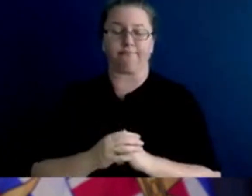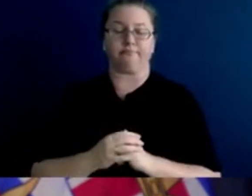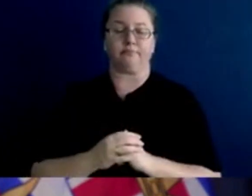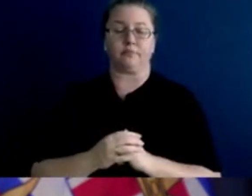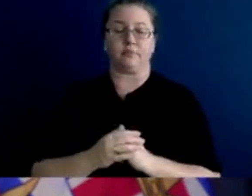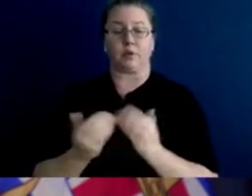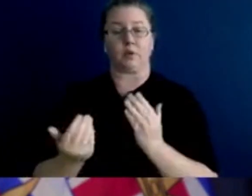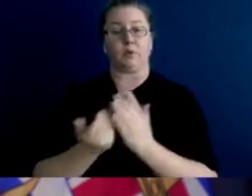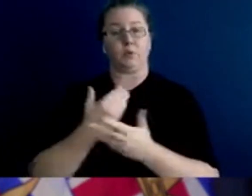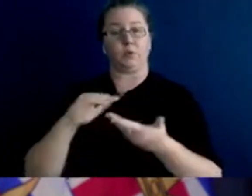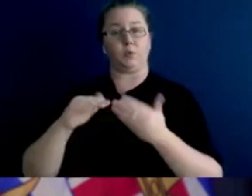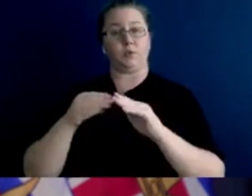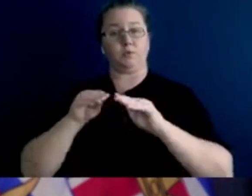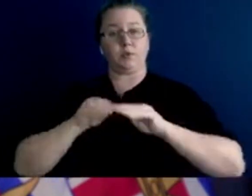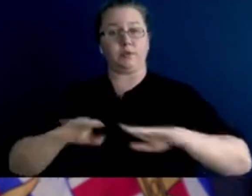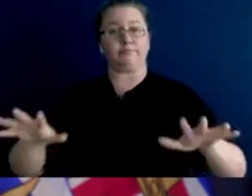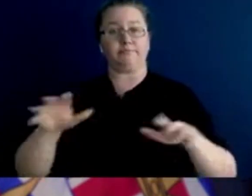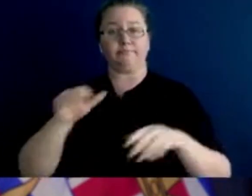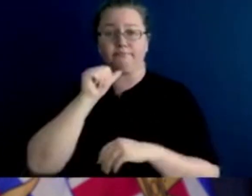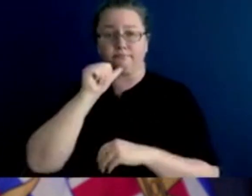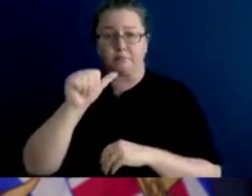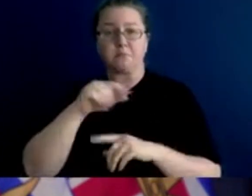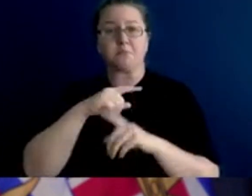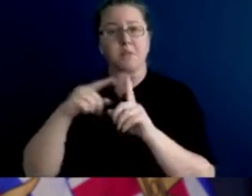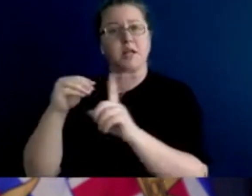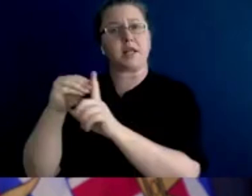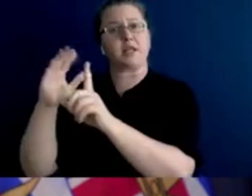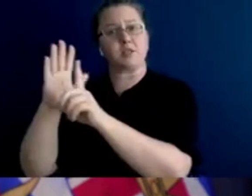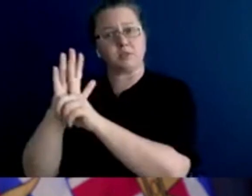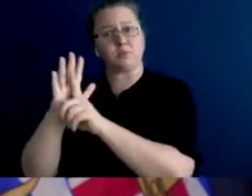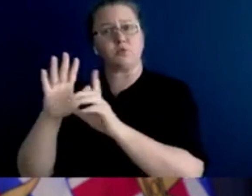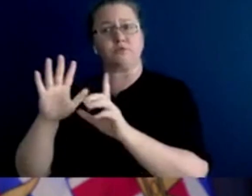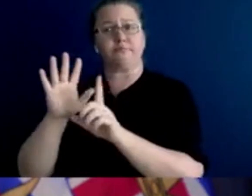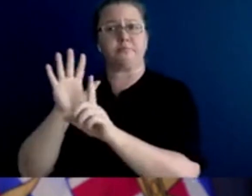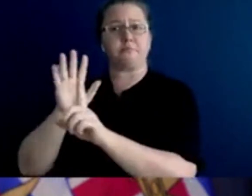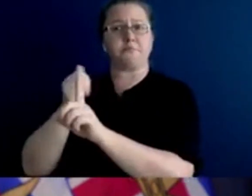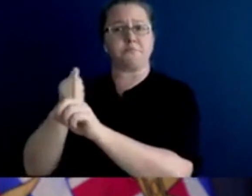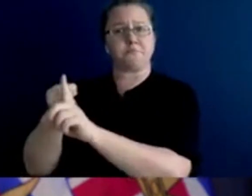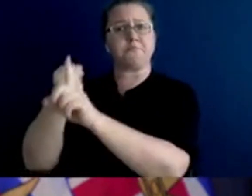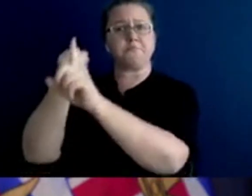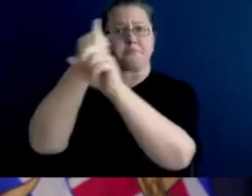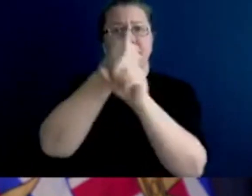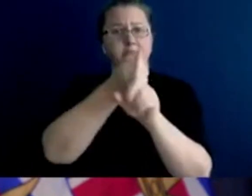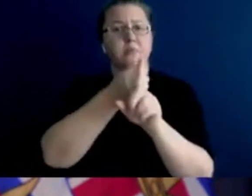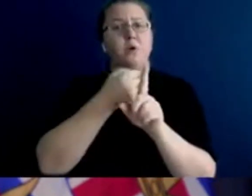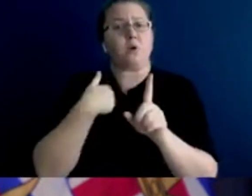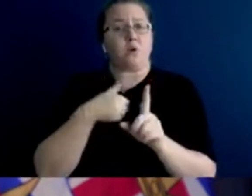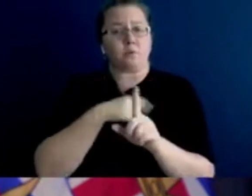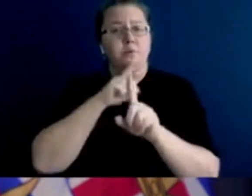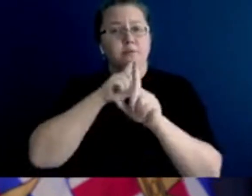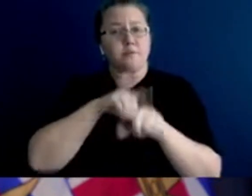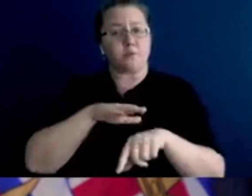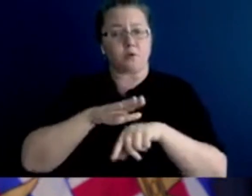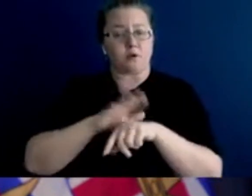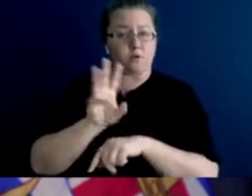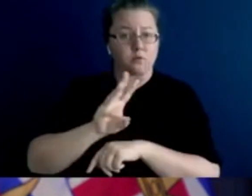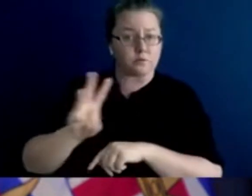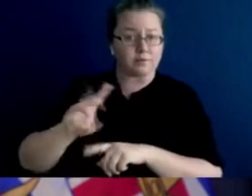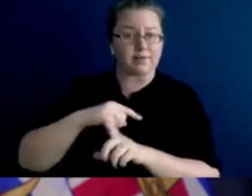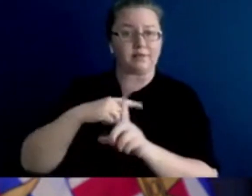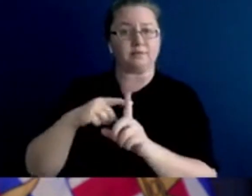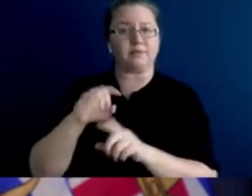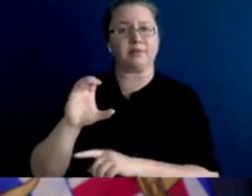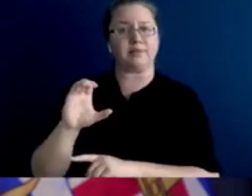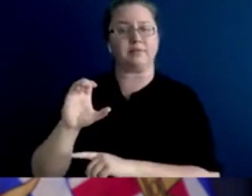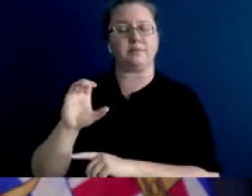system, 9 of which are in long-term care and assisted living, and 5 acute care units. In total,